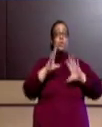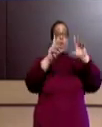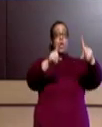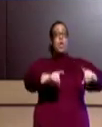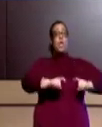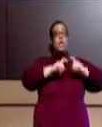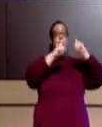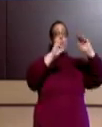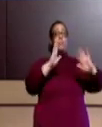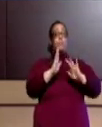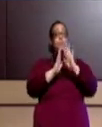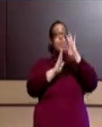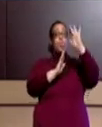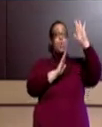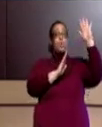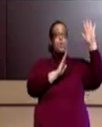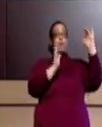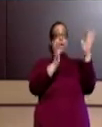you glory.